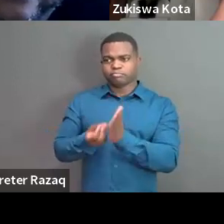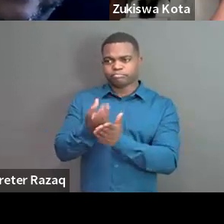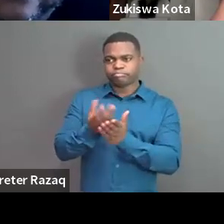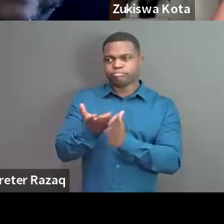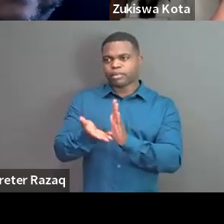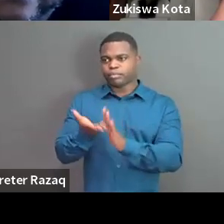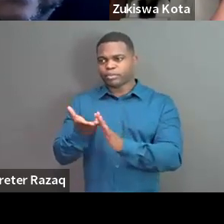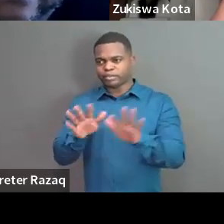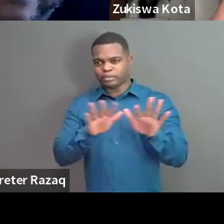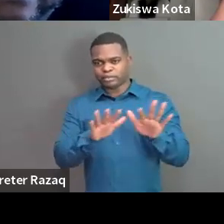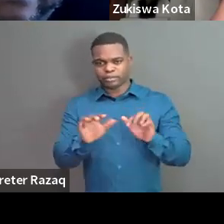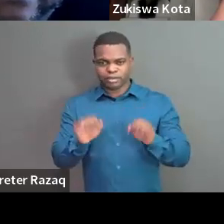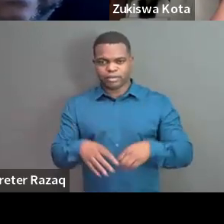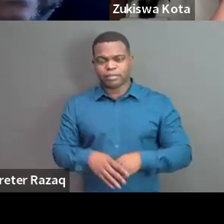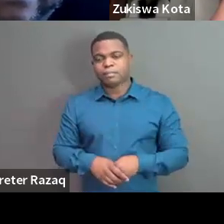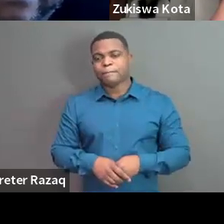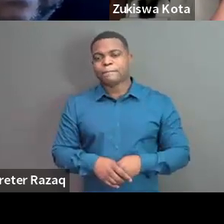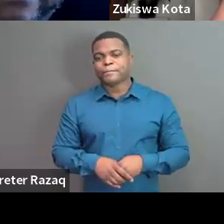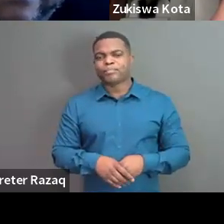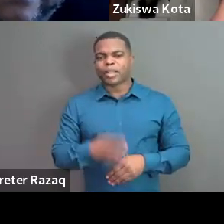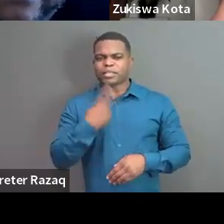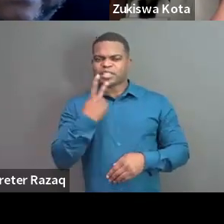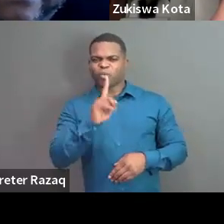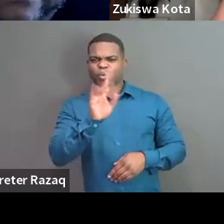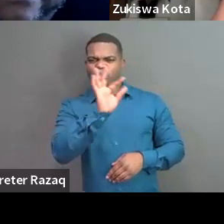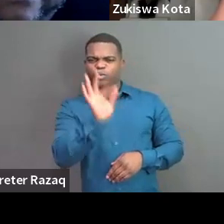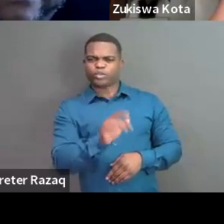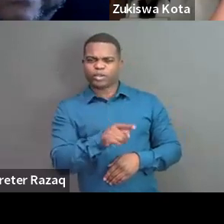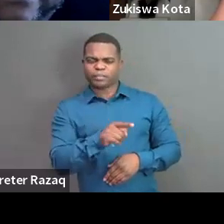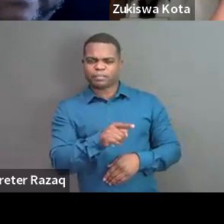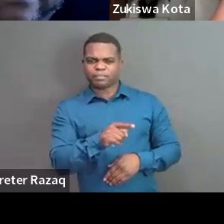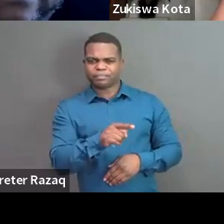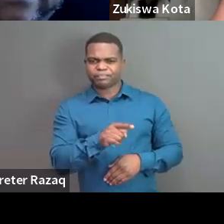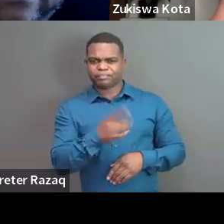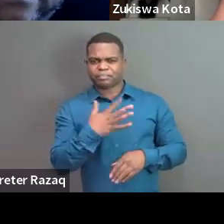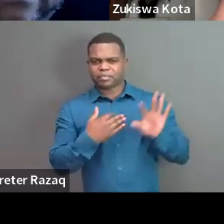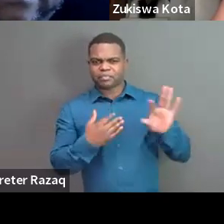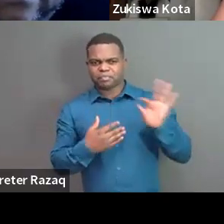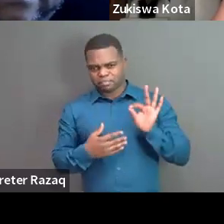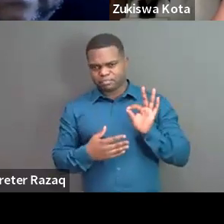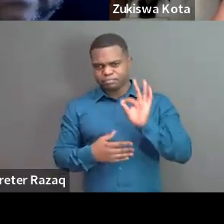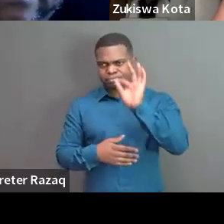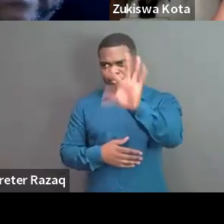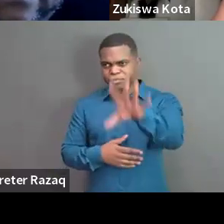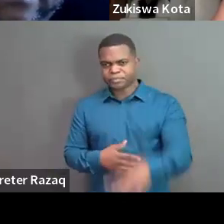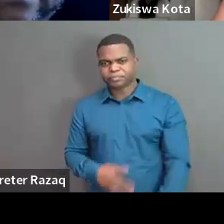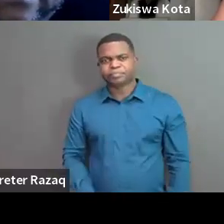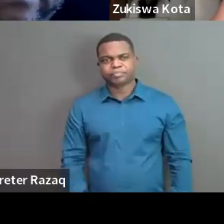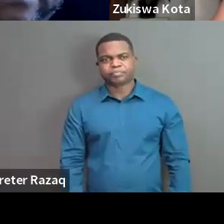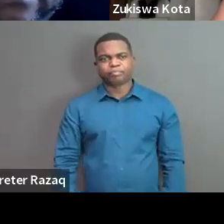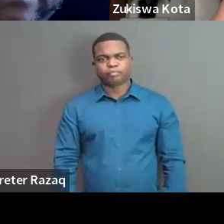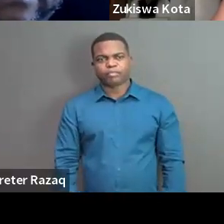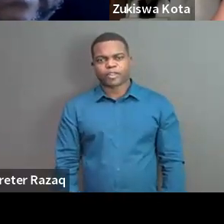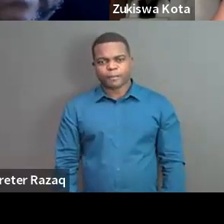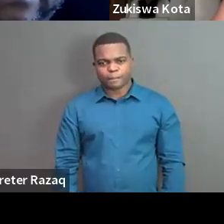from George, who is at the University of Johannesburg, and George asks, what is the percentage of internet access